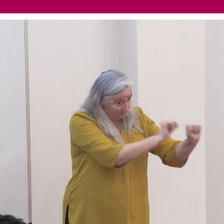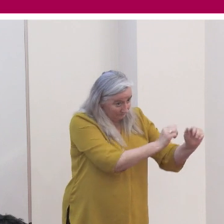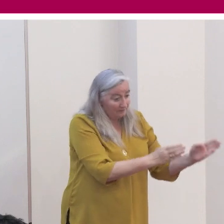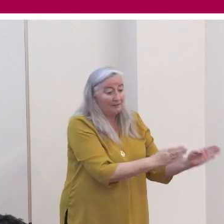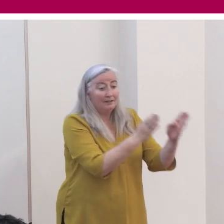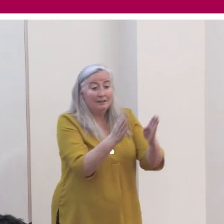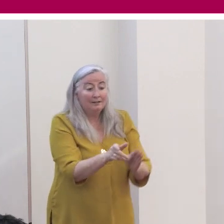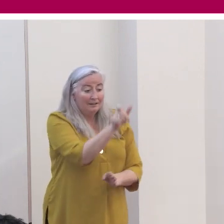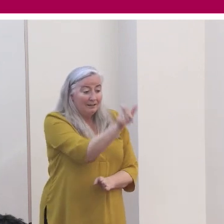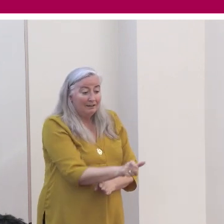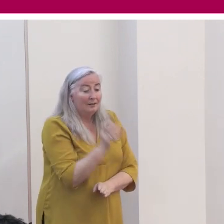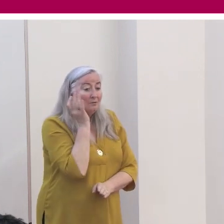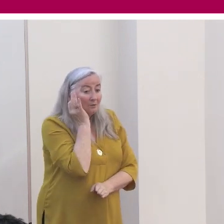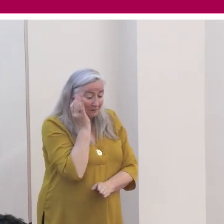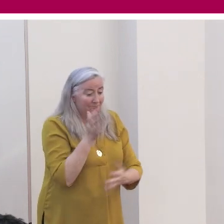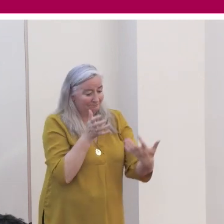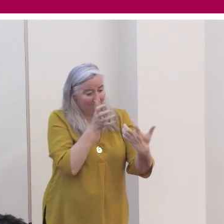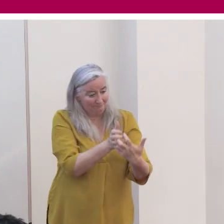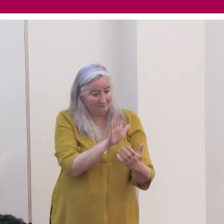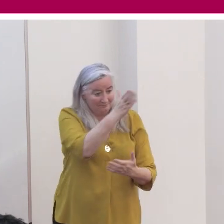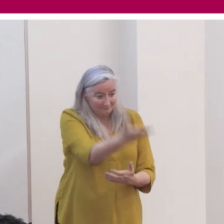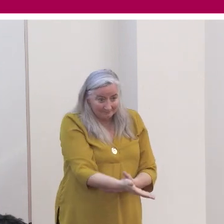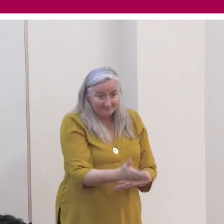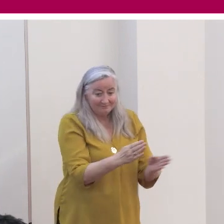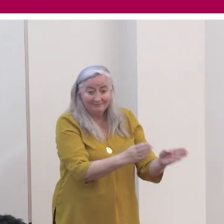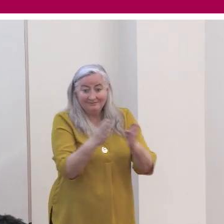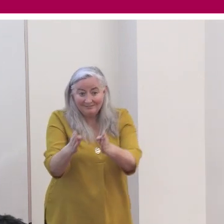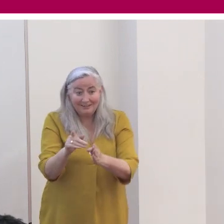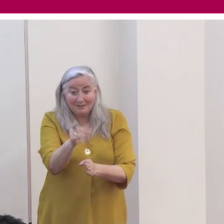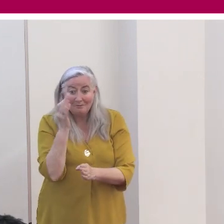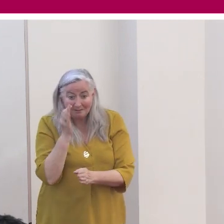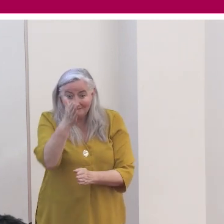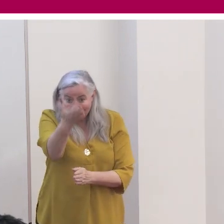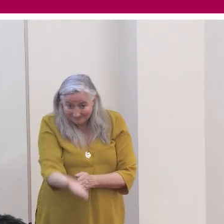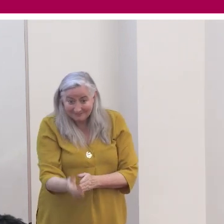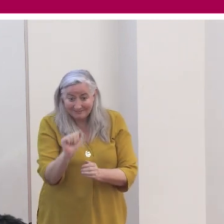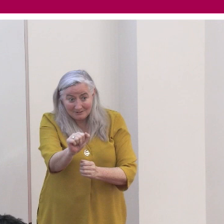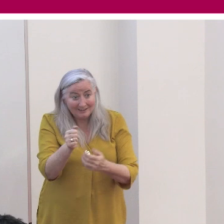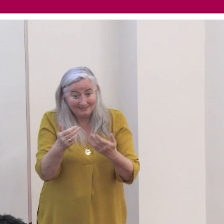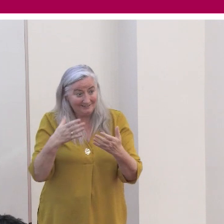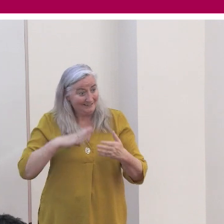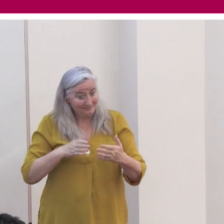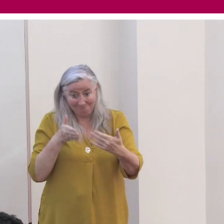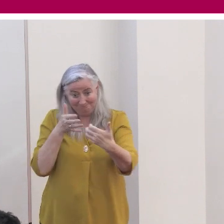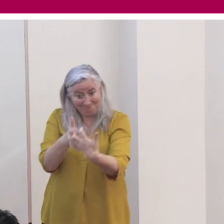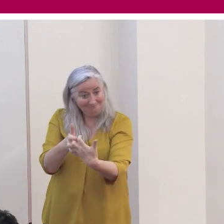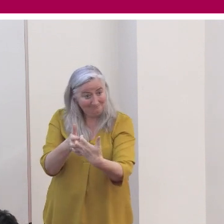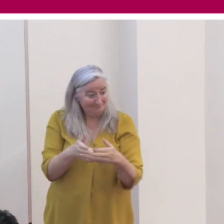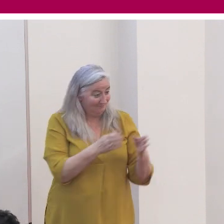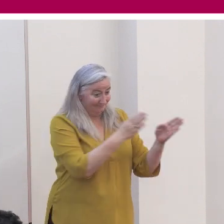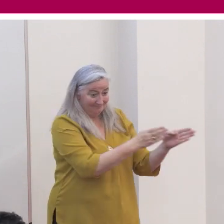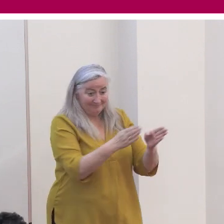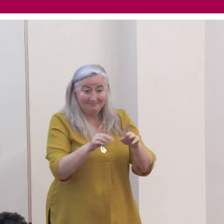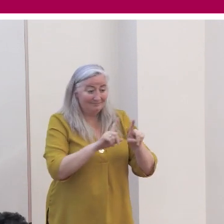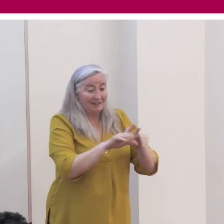and the judge allowed the therapist to sit next to her and provide emotional support. This was a good